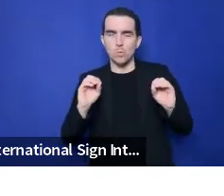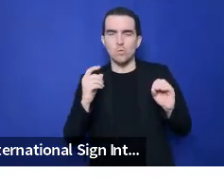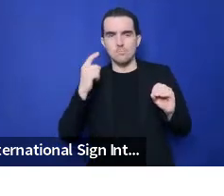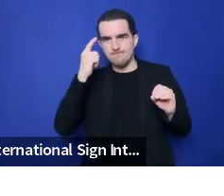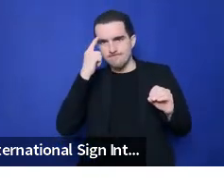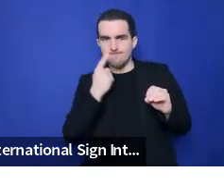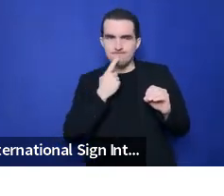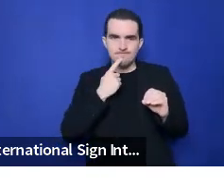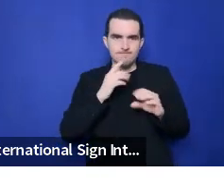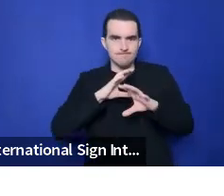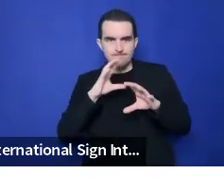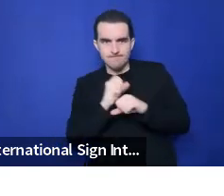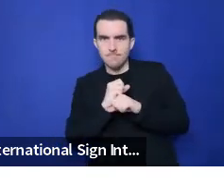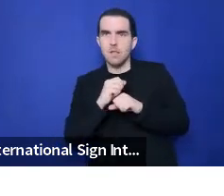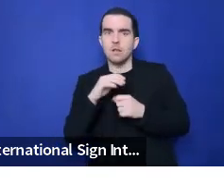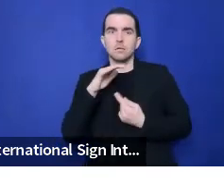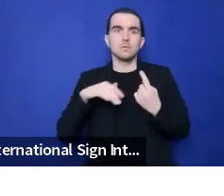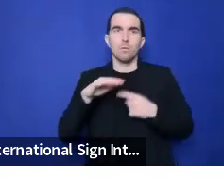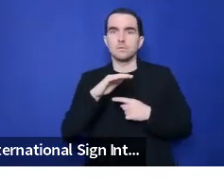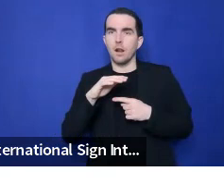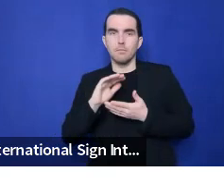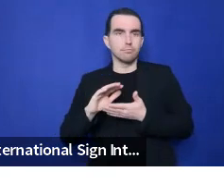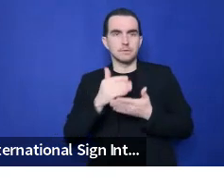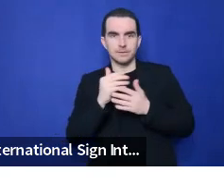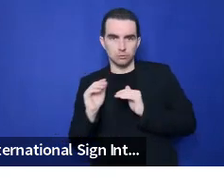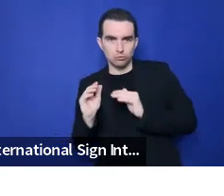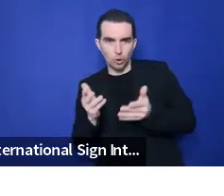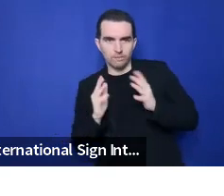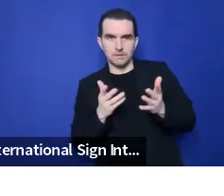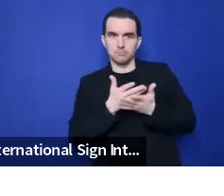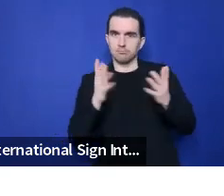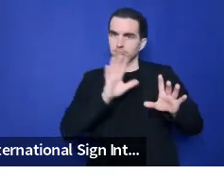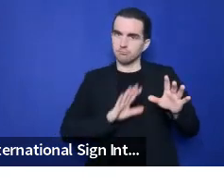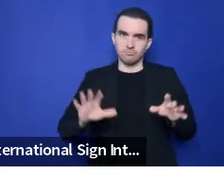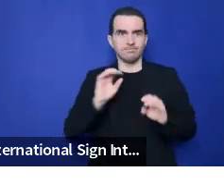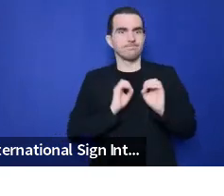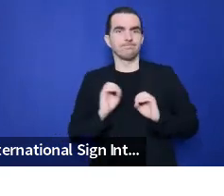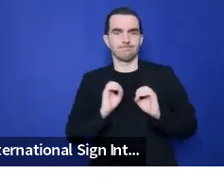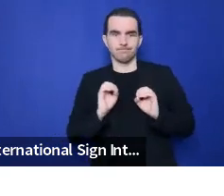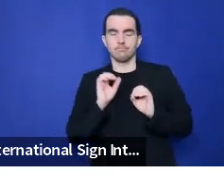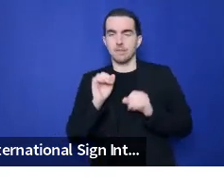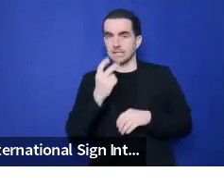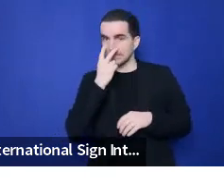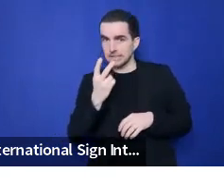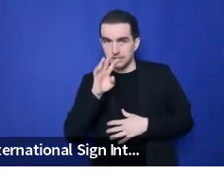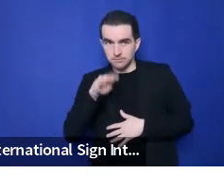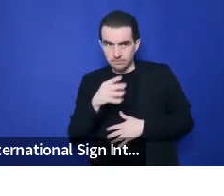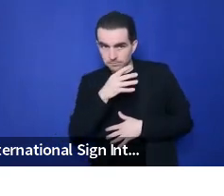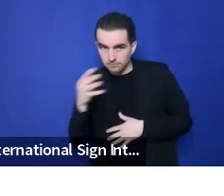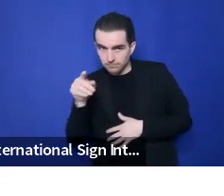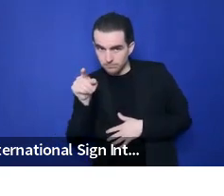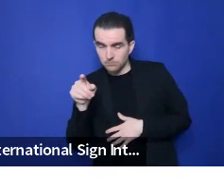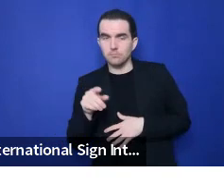older people requiring support with the activities of daily living is around 20%. Next slide, please.